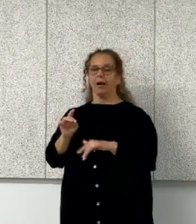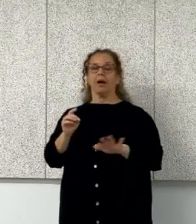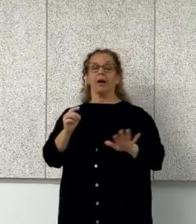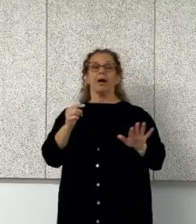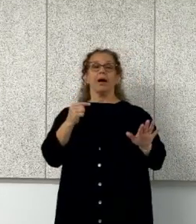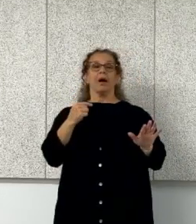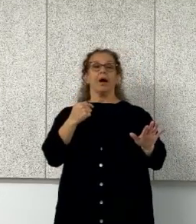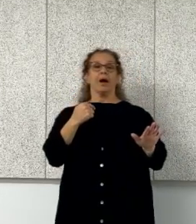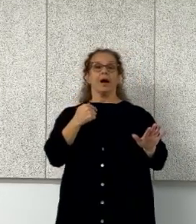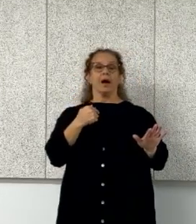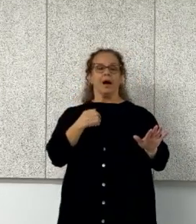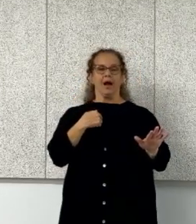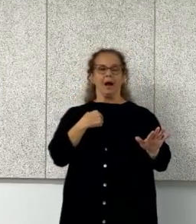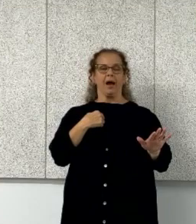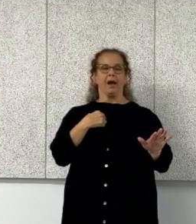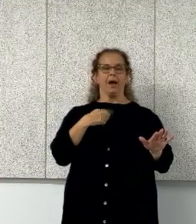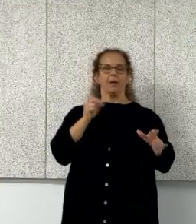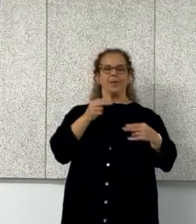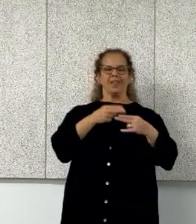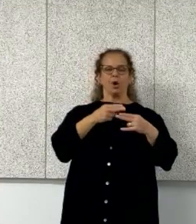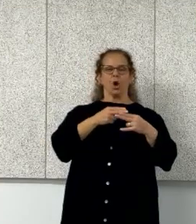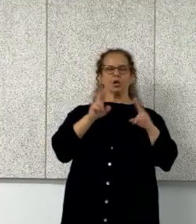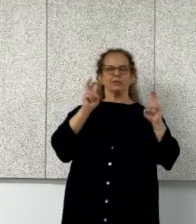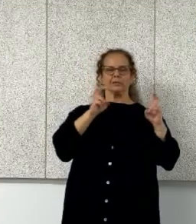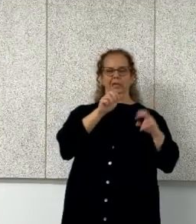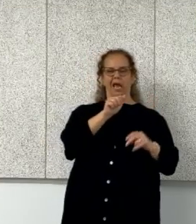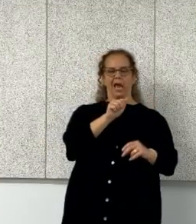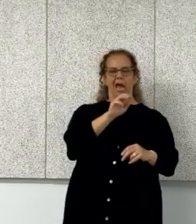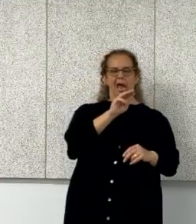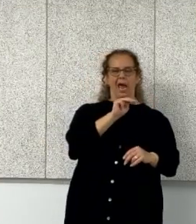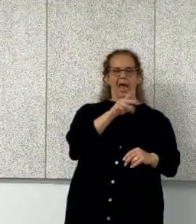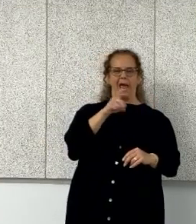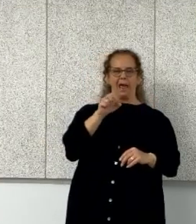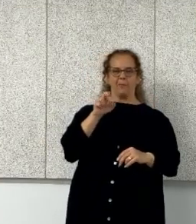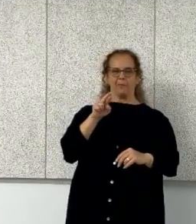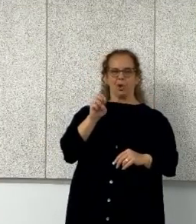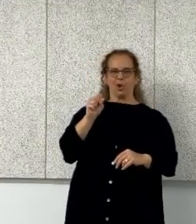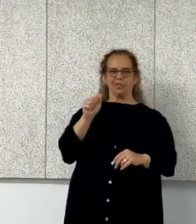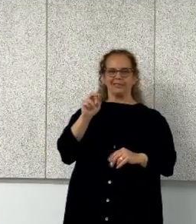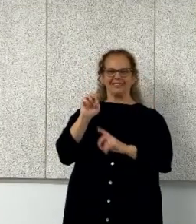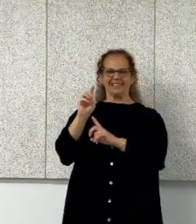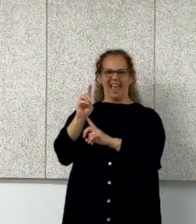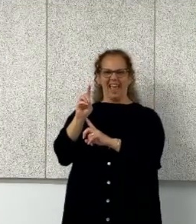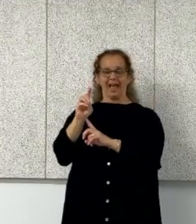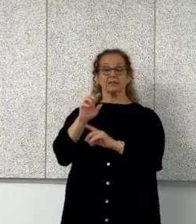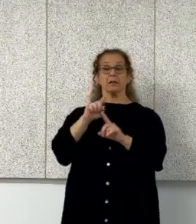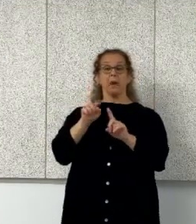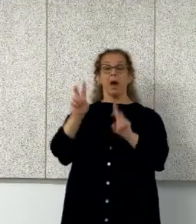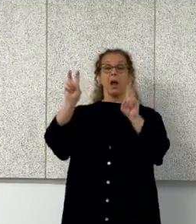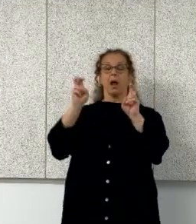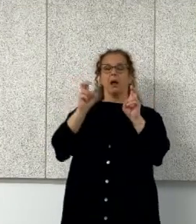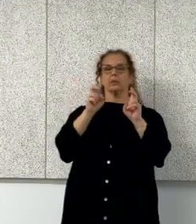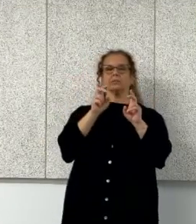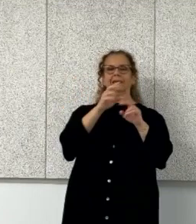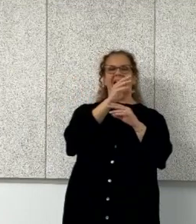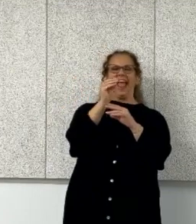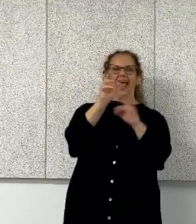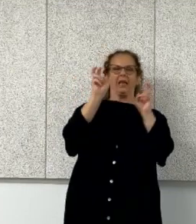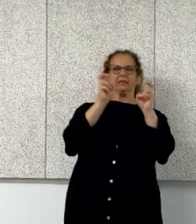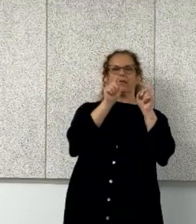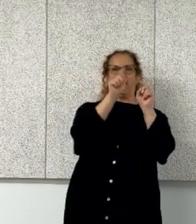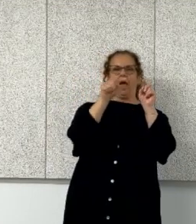an Amper stan, I think is what they're called. Whoever came up with that at AKA is a genius. And Juliet, I have seen it like six